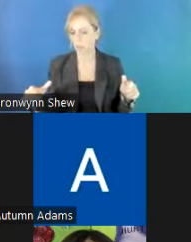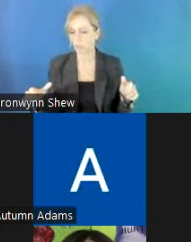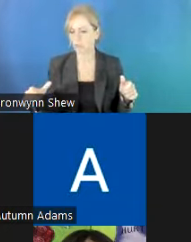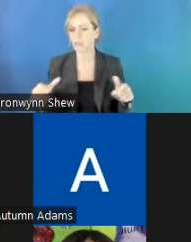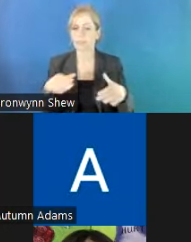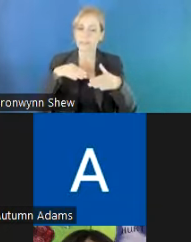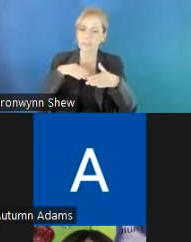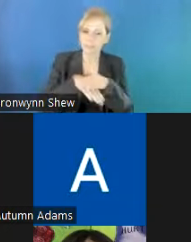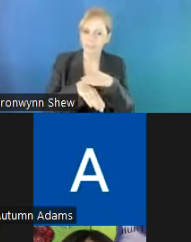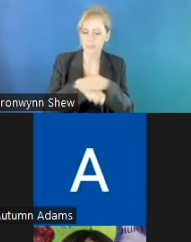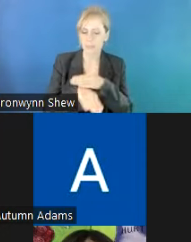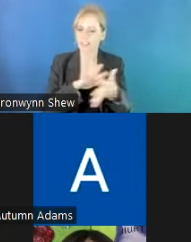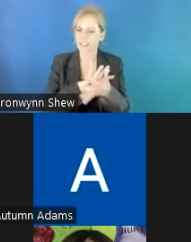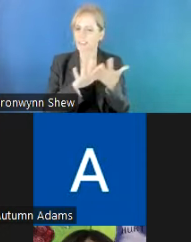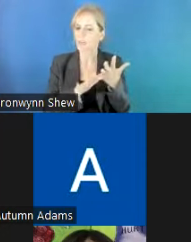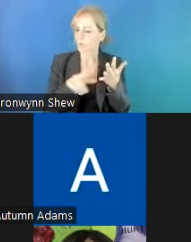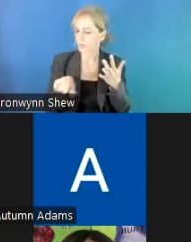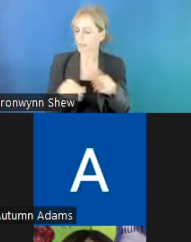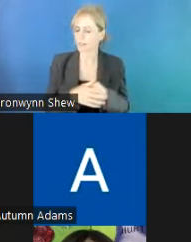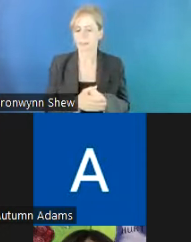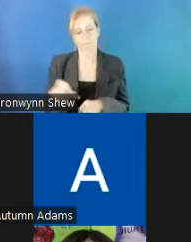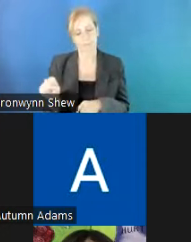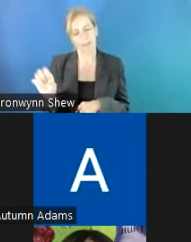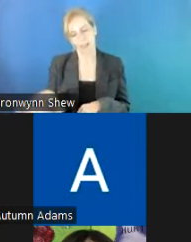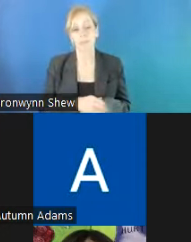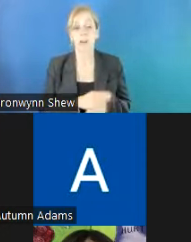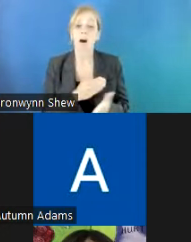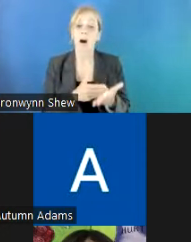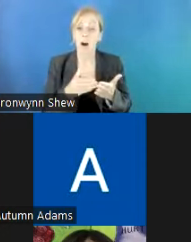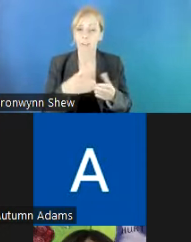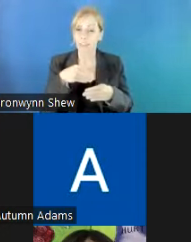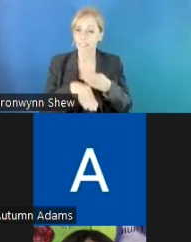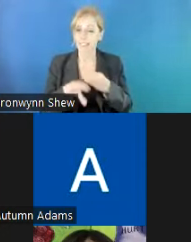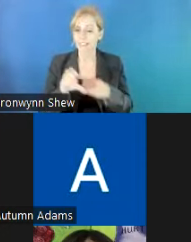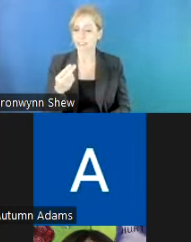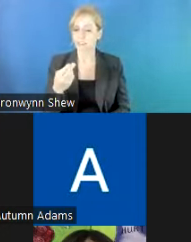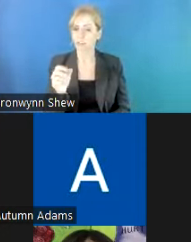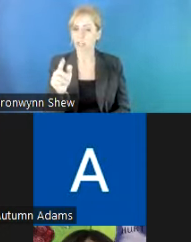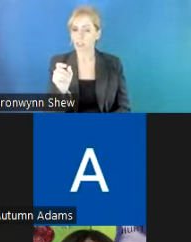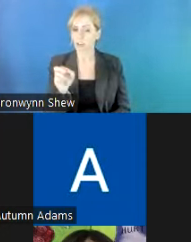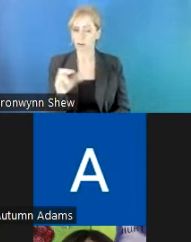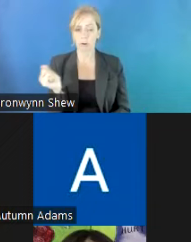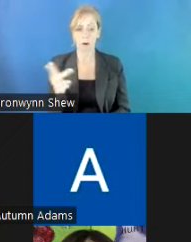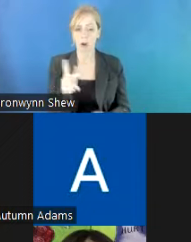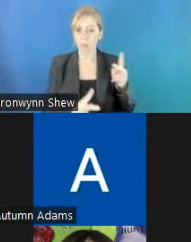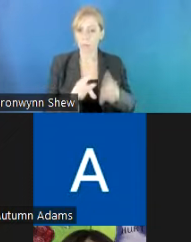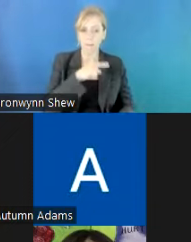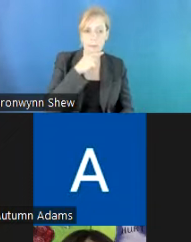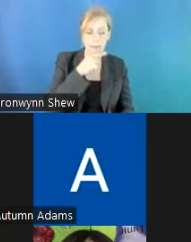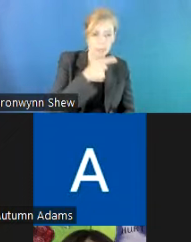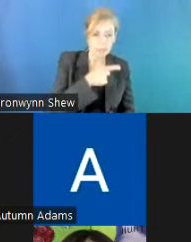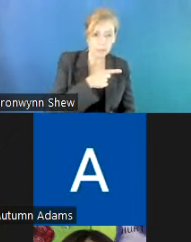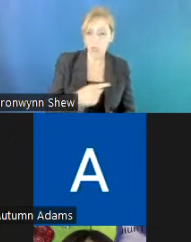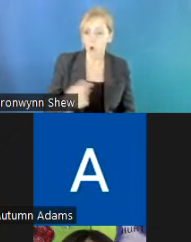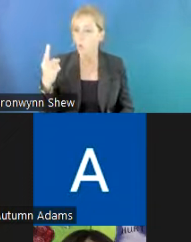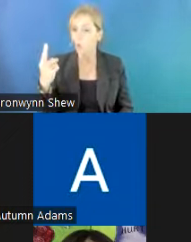in shelters. There's oftentimes just, one deaf individual, everybody else is not deaf. And, that's a